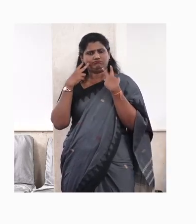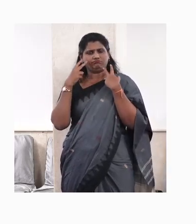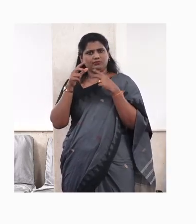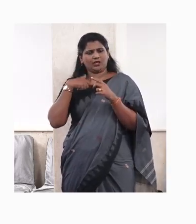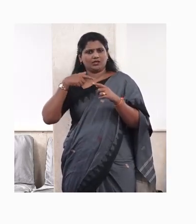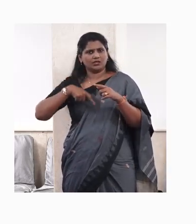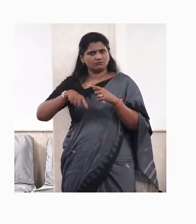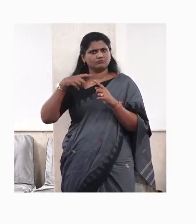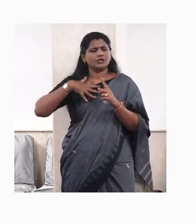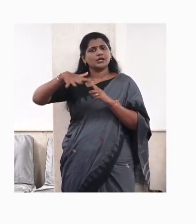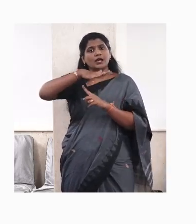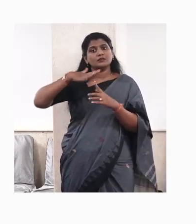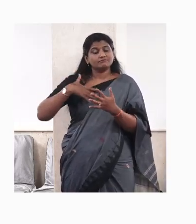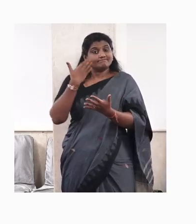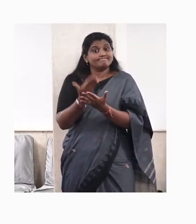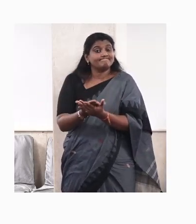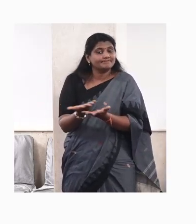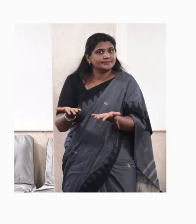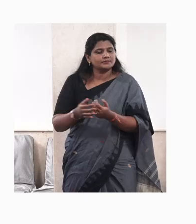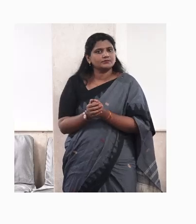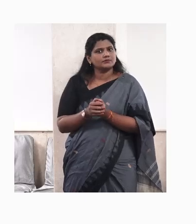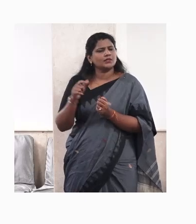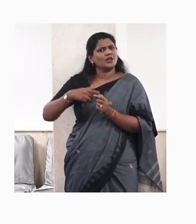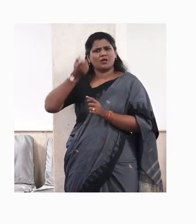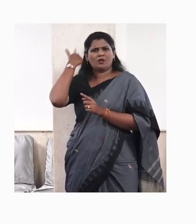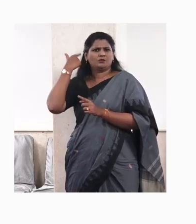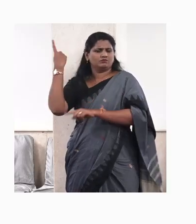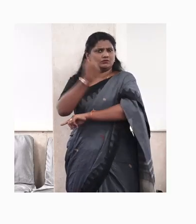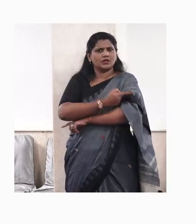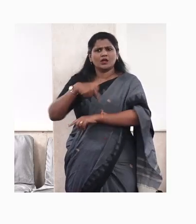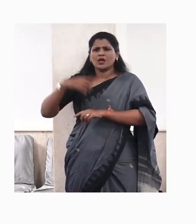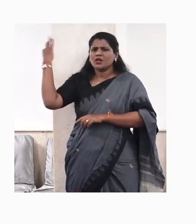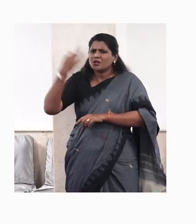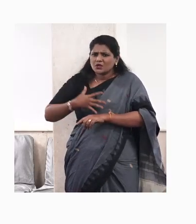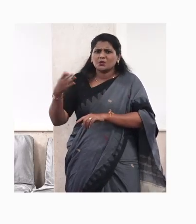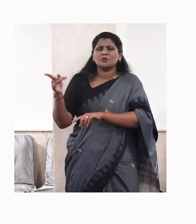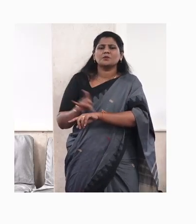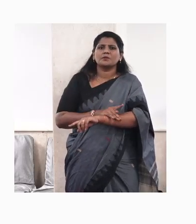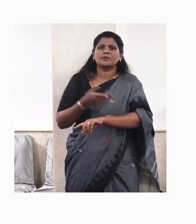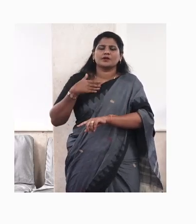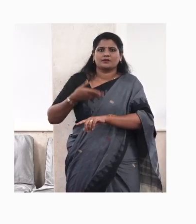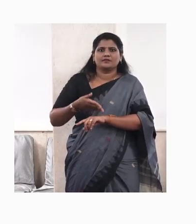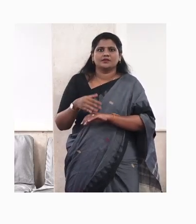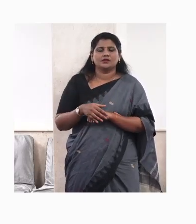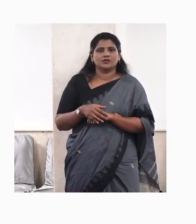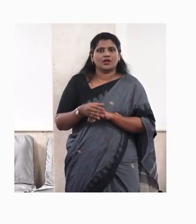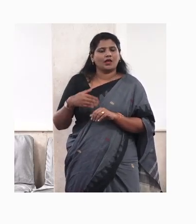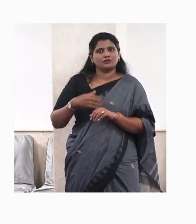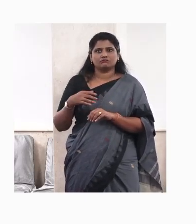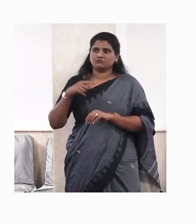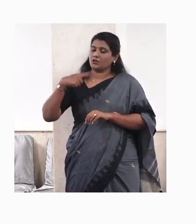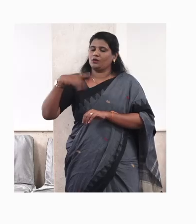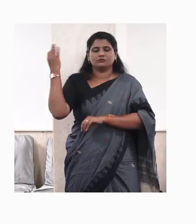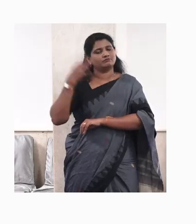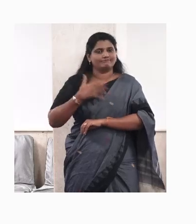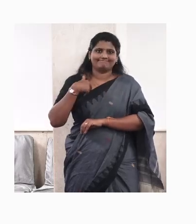a scenario or a situation. Because those days when I was very new to the profession, it was always I